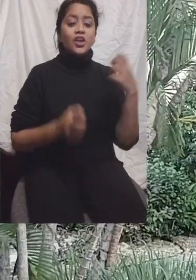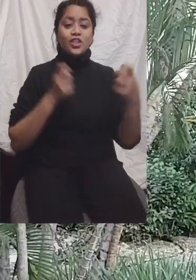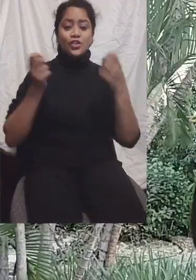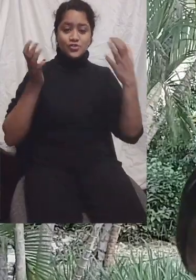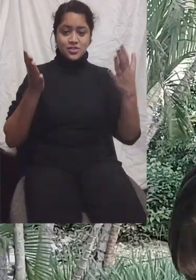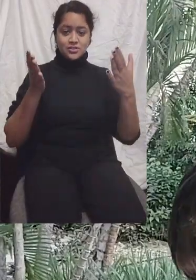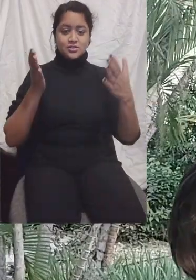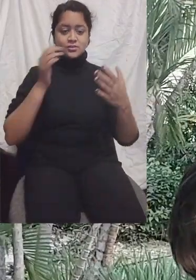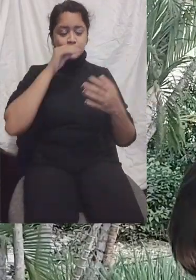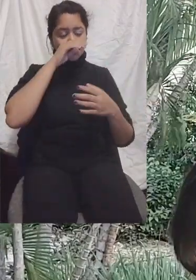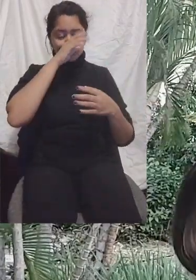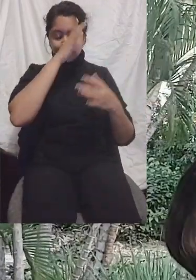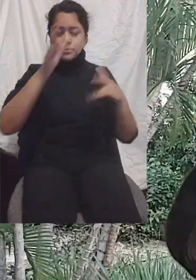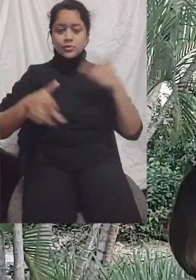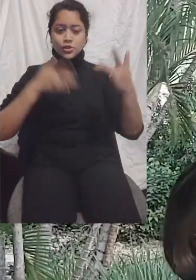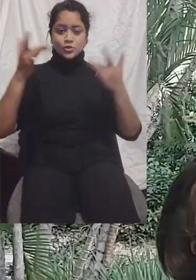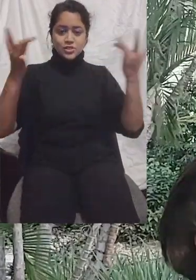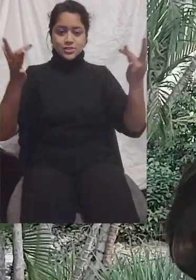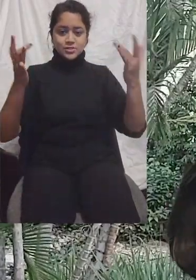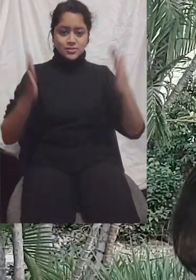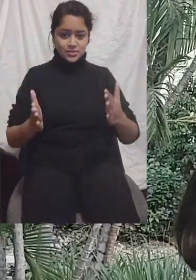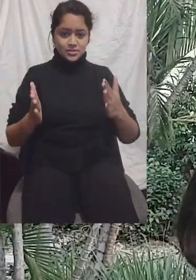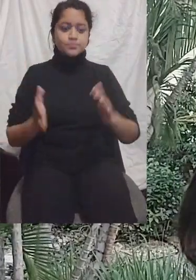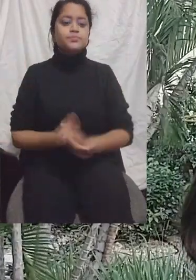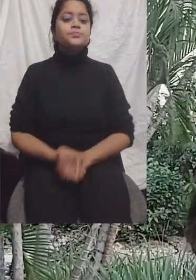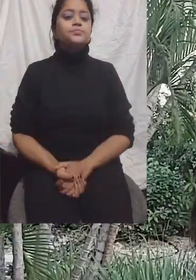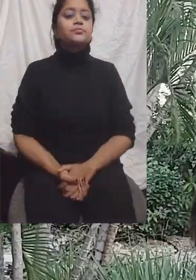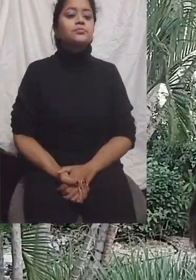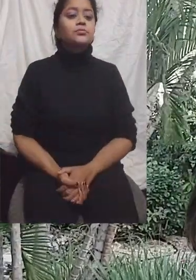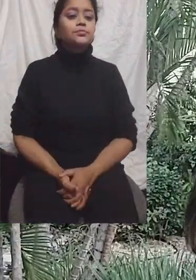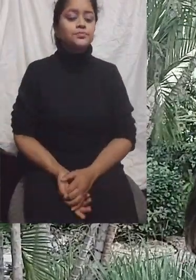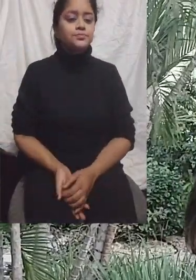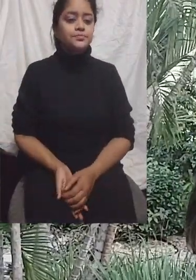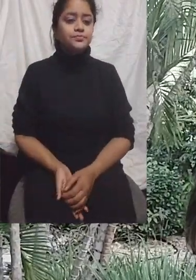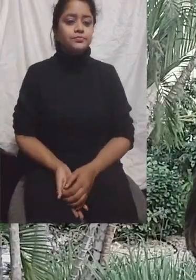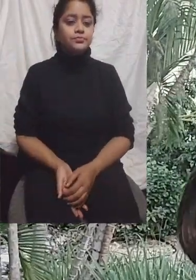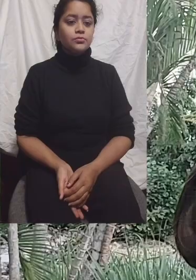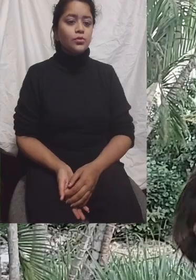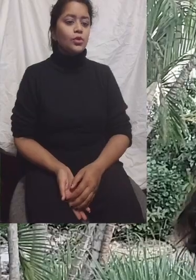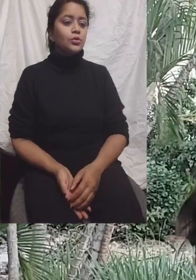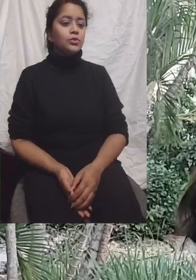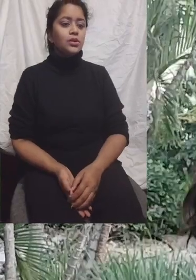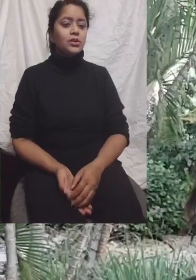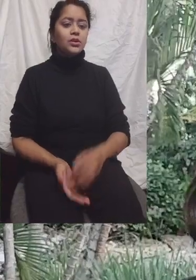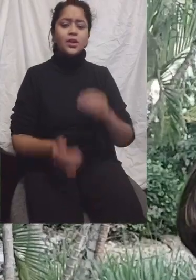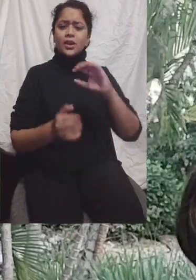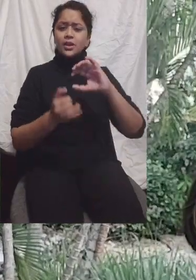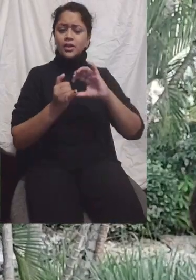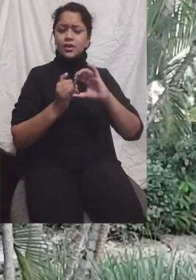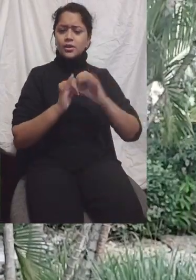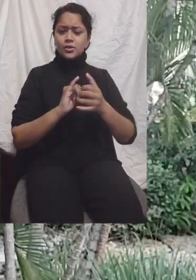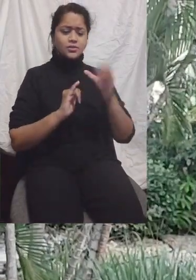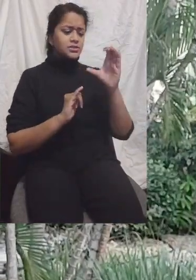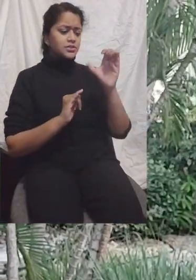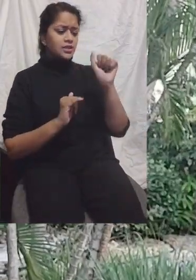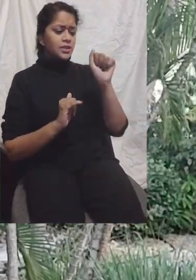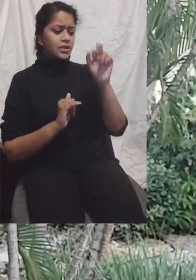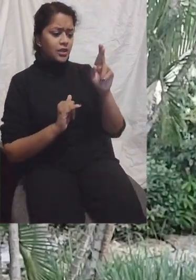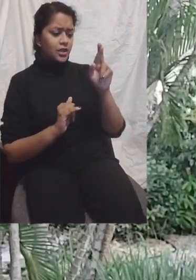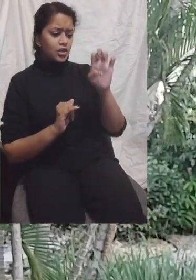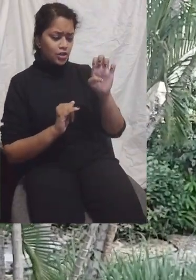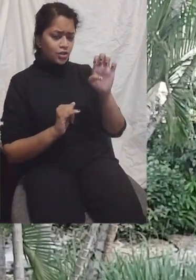I'd just like to thank you for inviting me to speak to you today. So you're the director? I'm one of the directors.